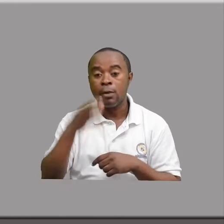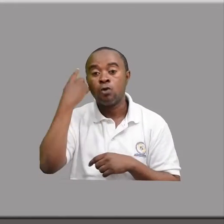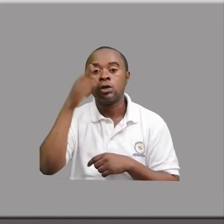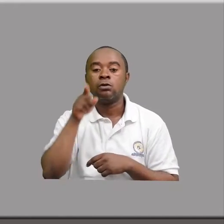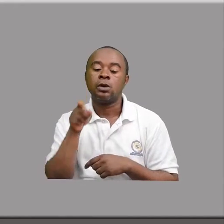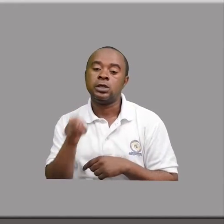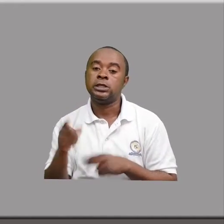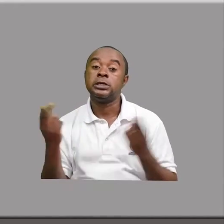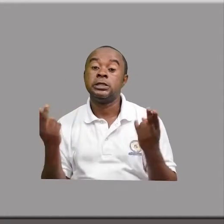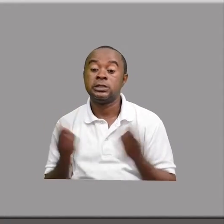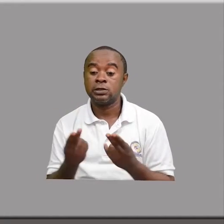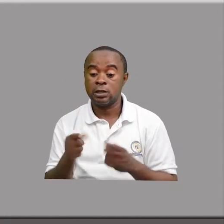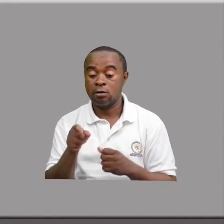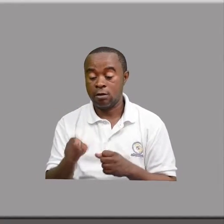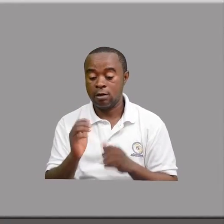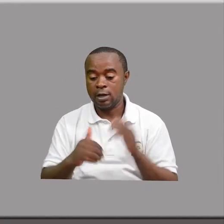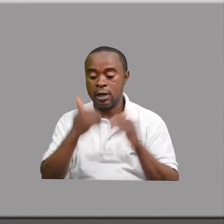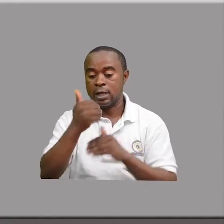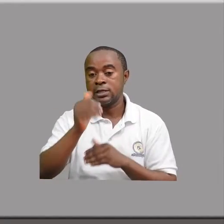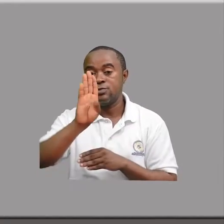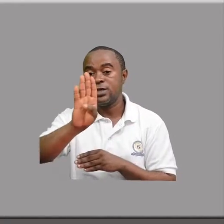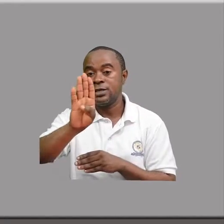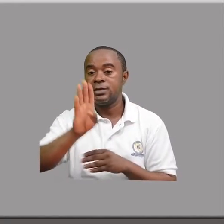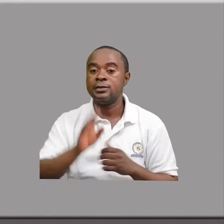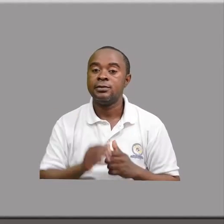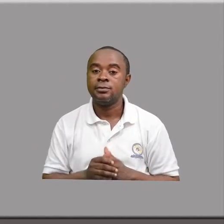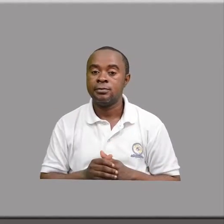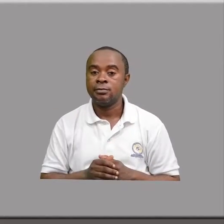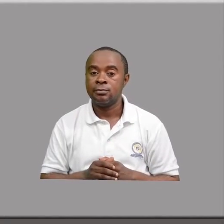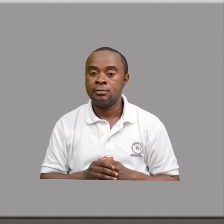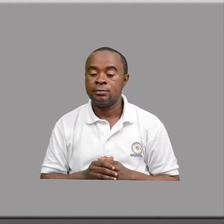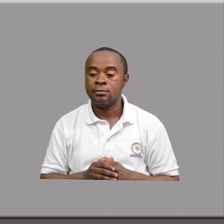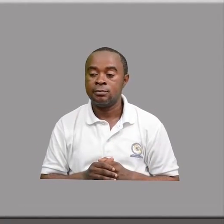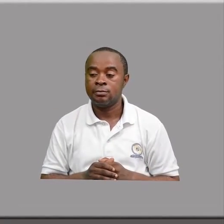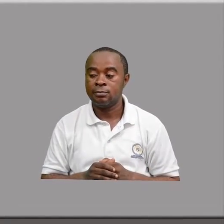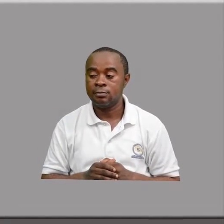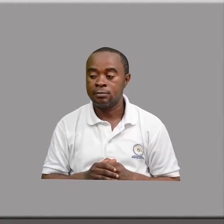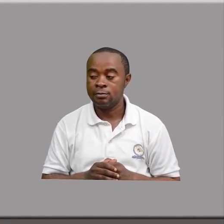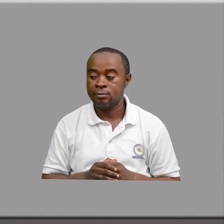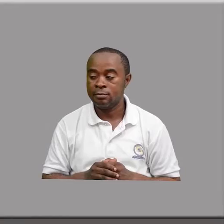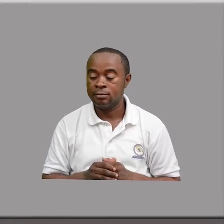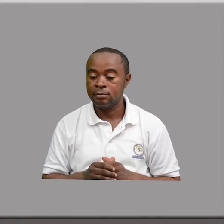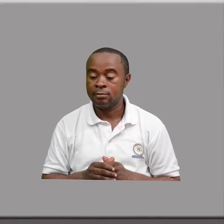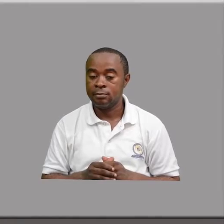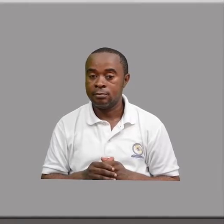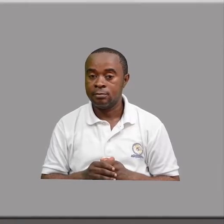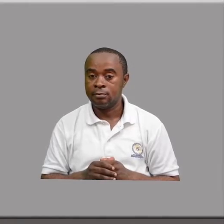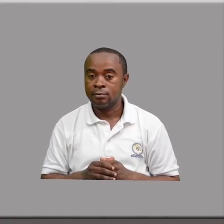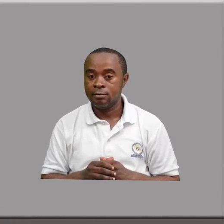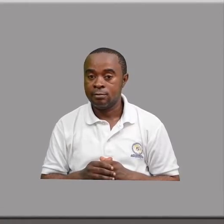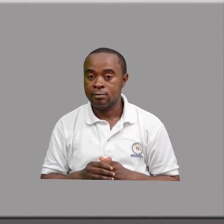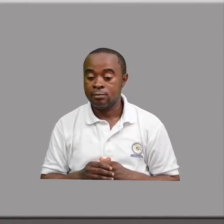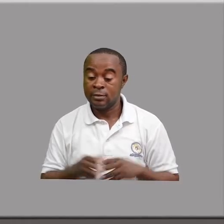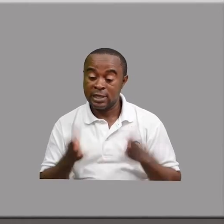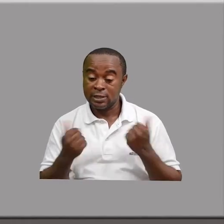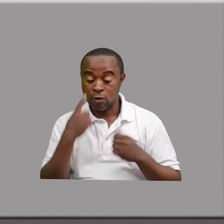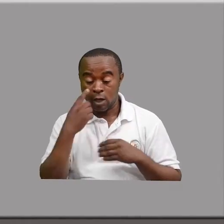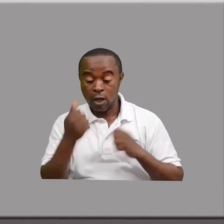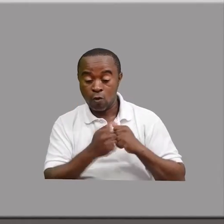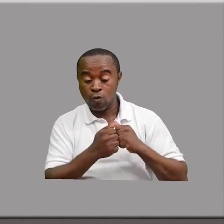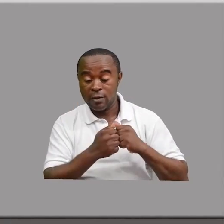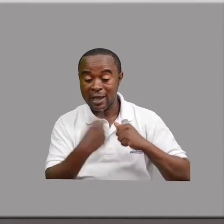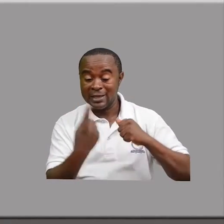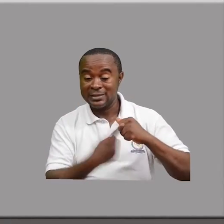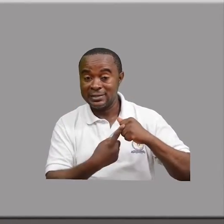2 power n is equal to number of class B network. So if you